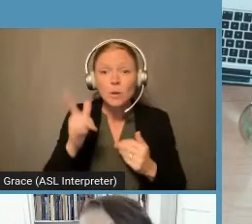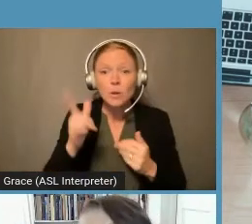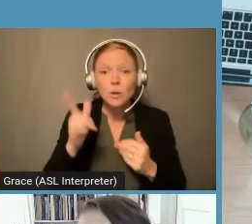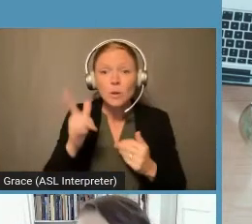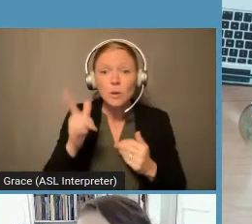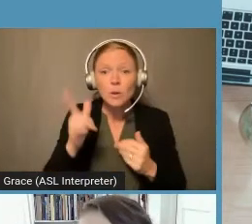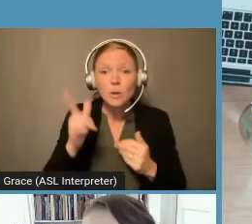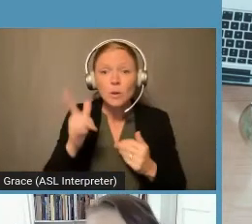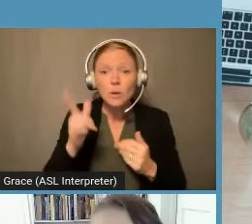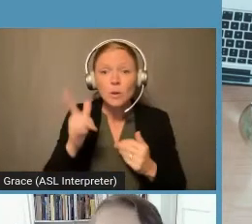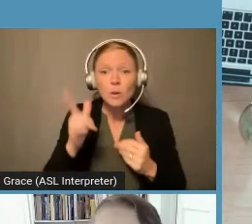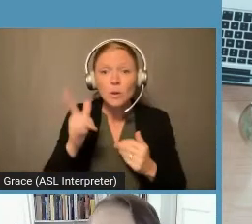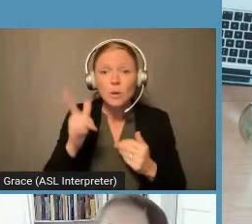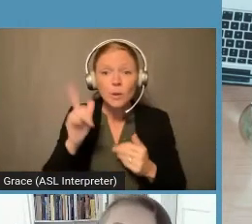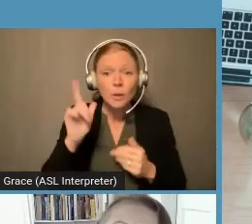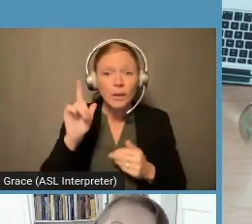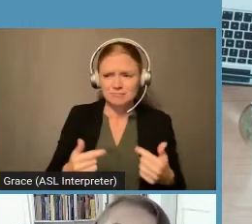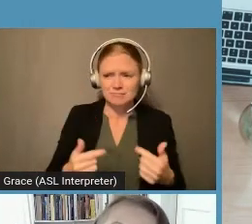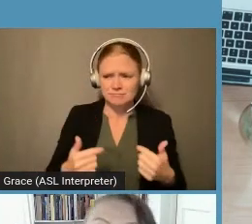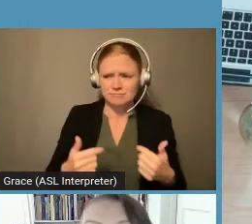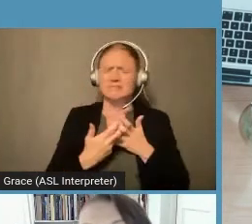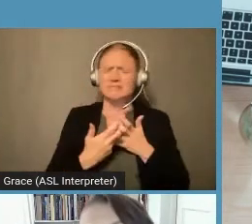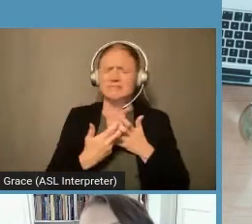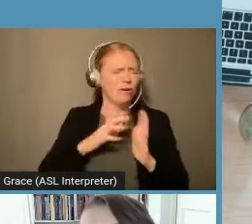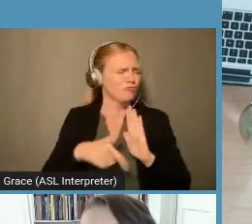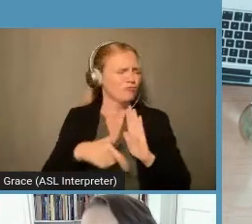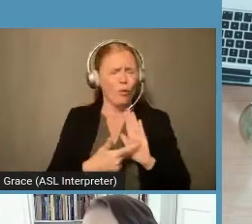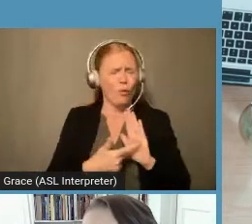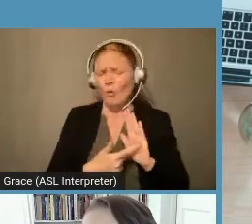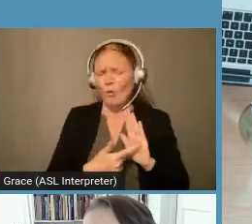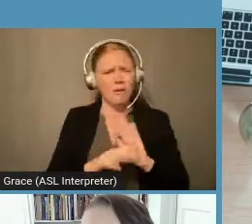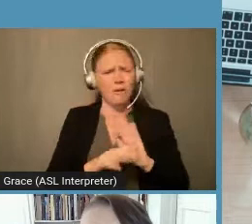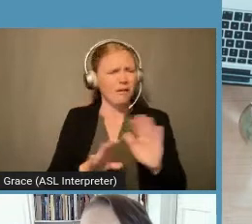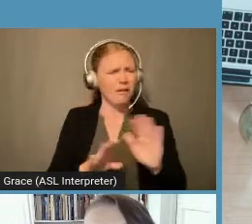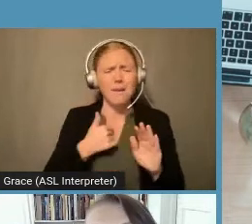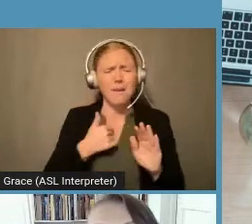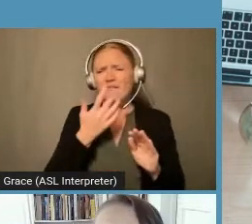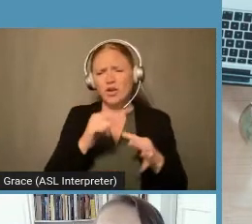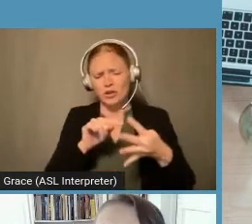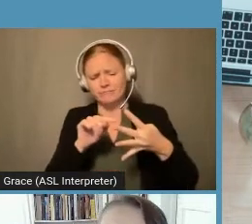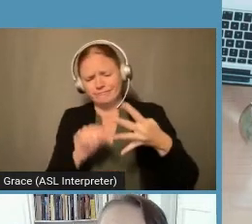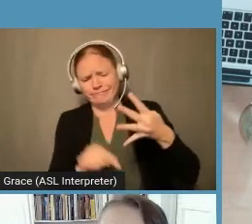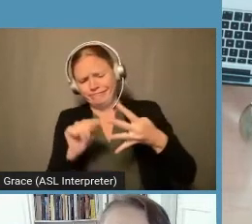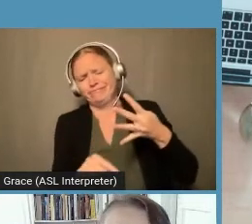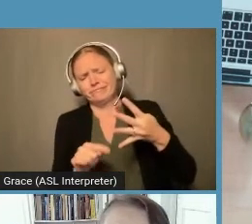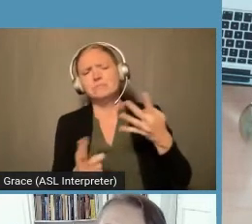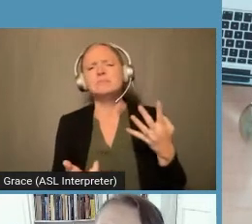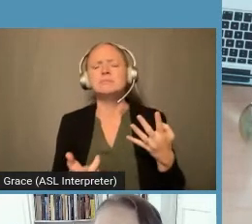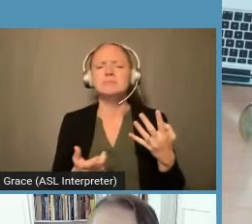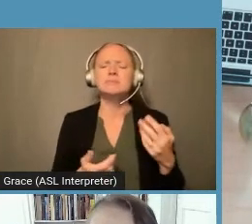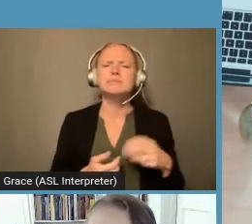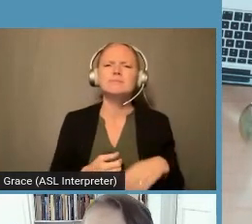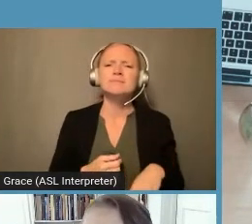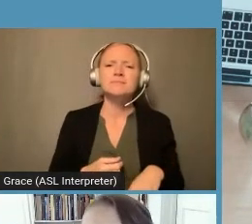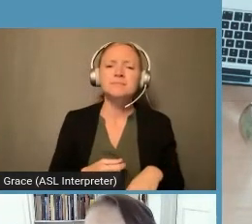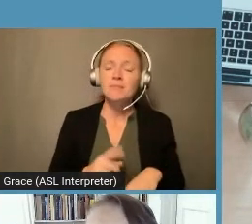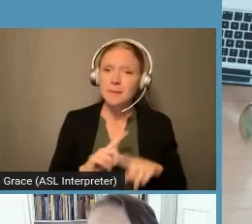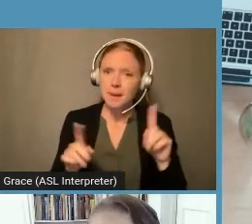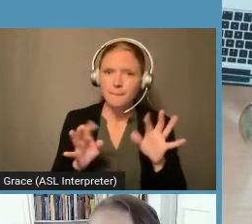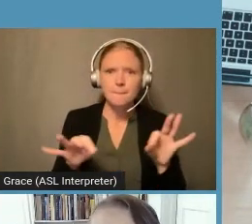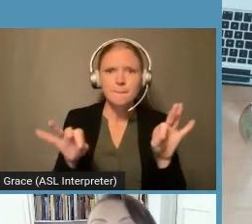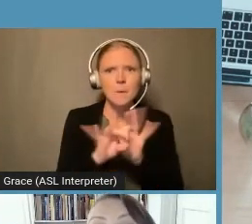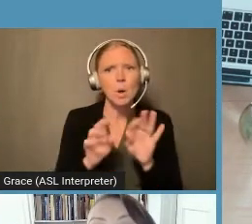best role for you. Maybe you fit into one of these other categories better. But it's really important for the project manager